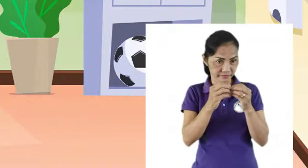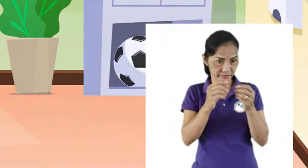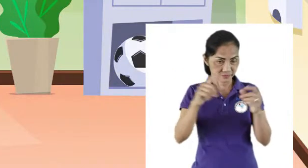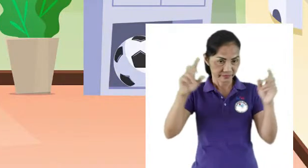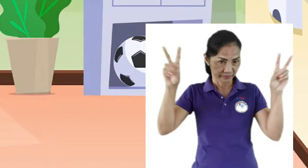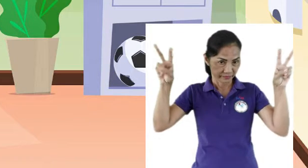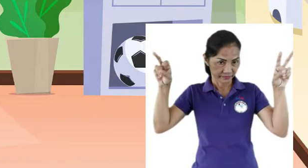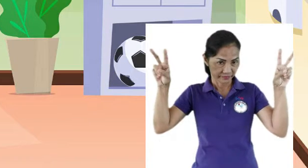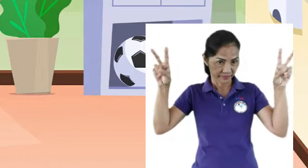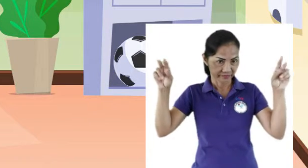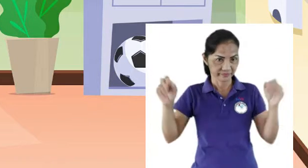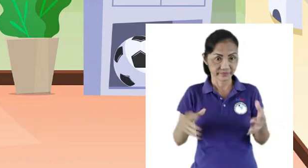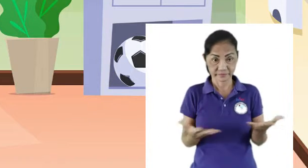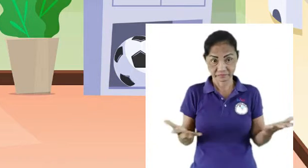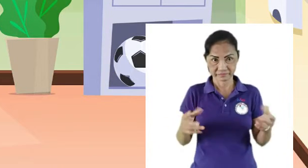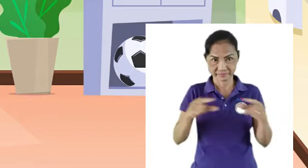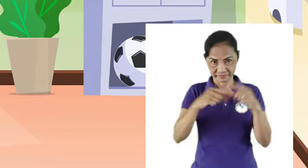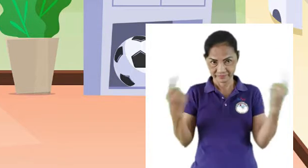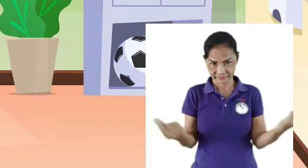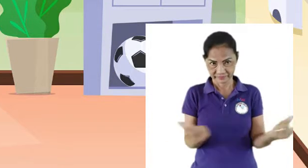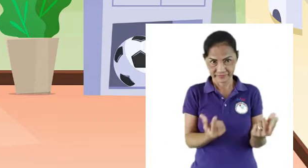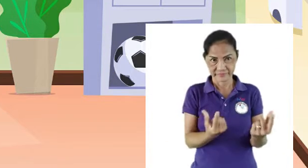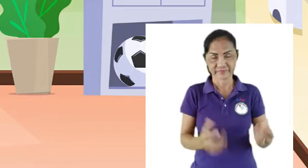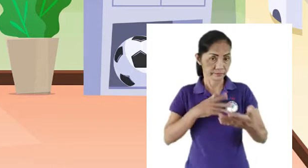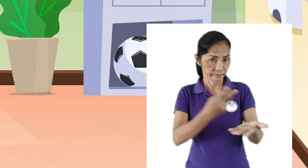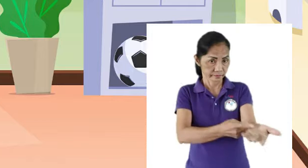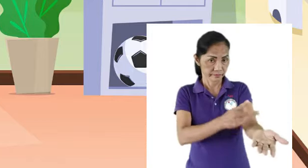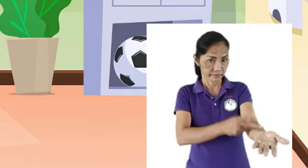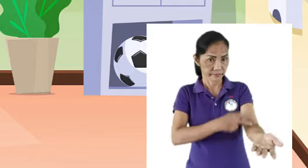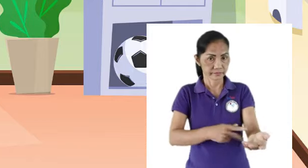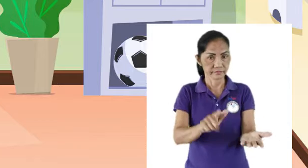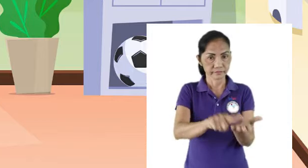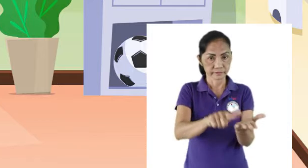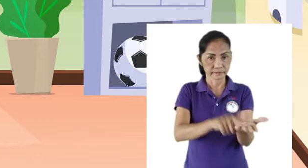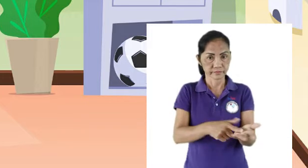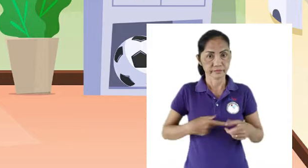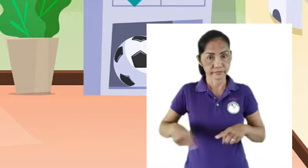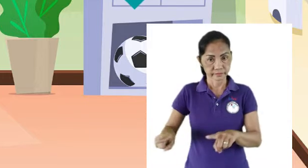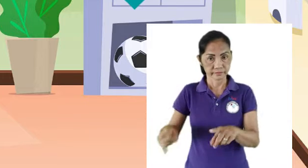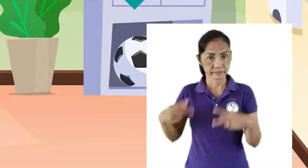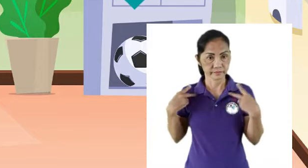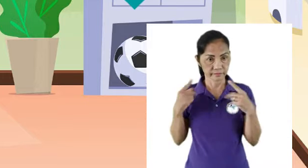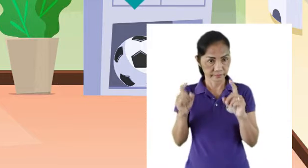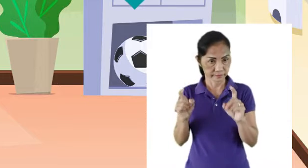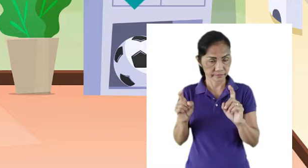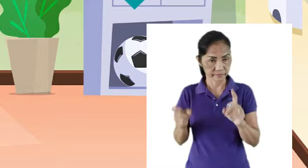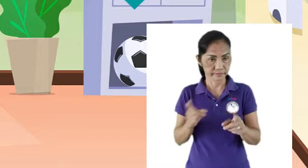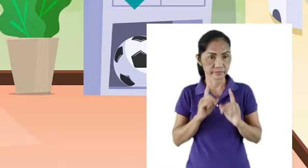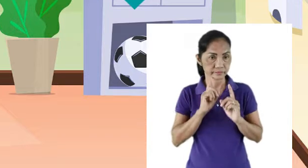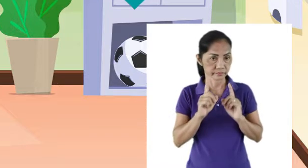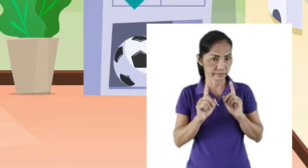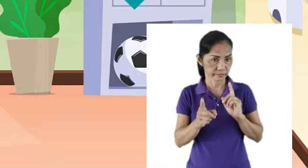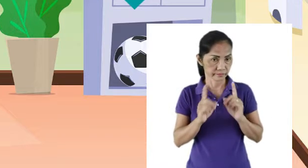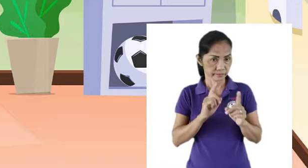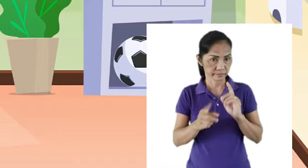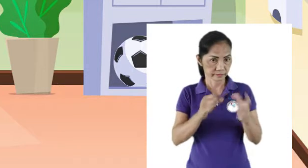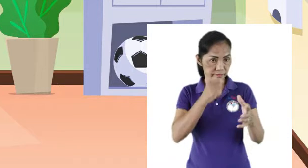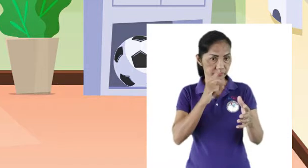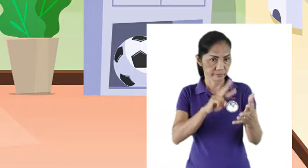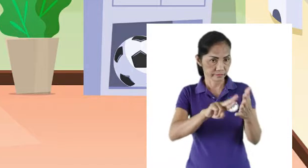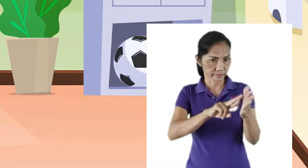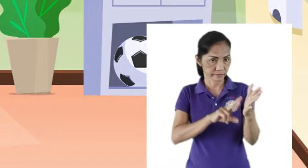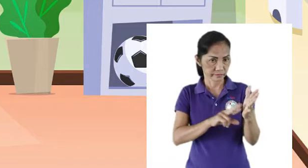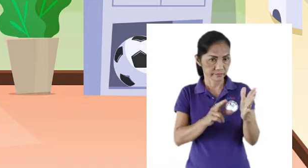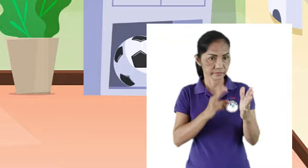If so, that's great. But before we proceed to our lesson, let us do a fast talk. The rule is